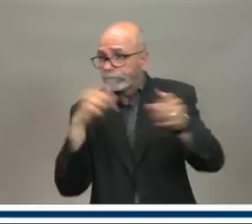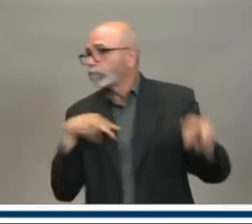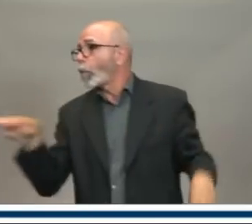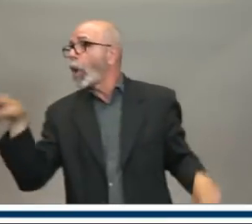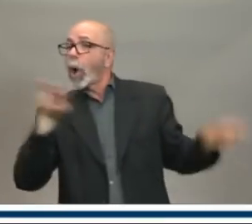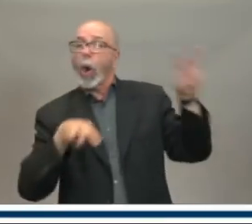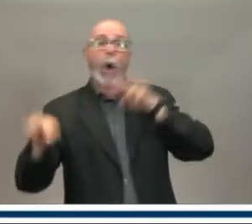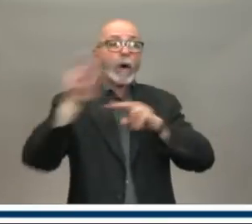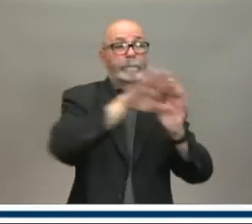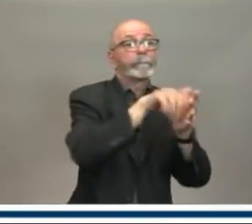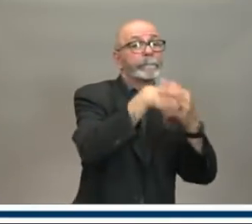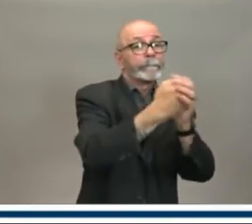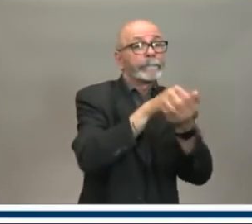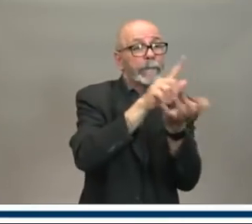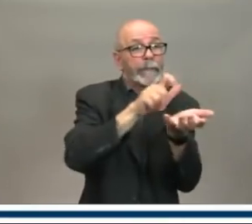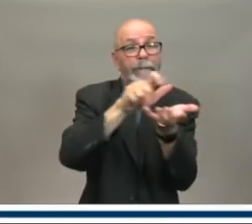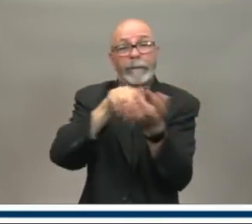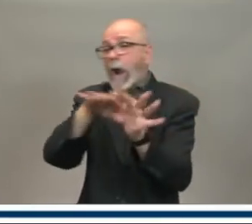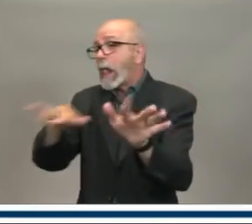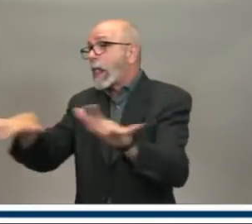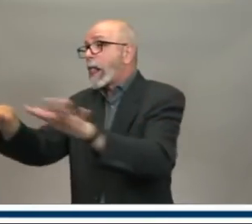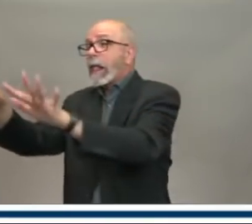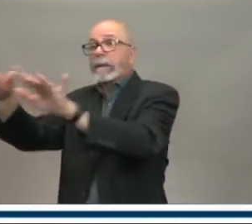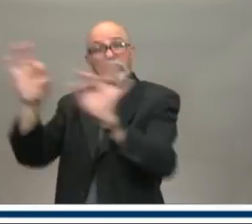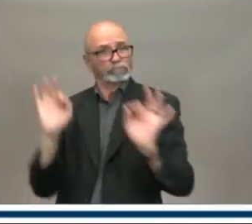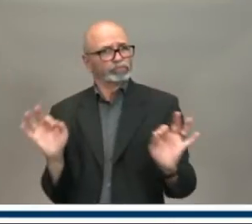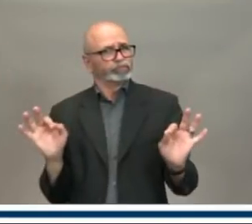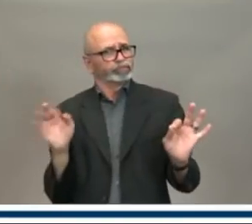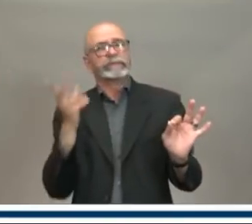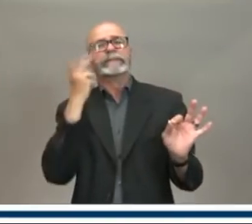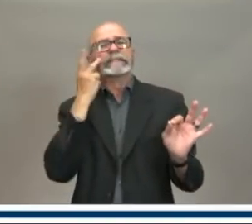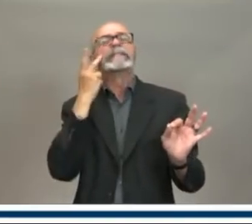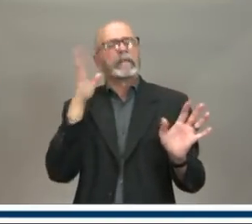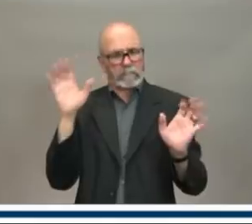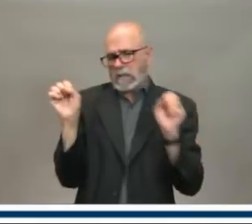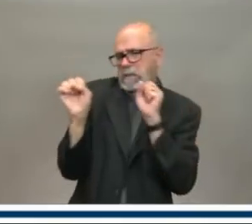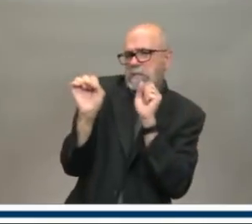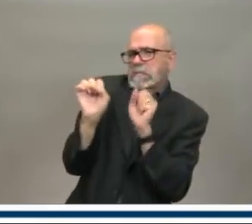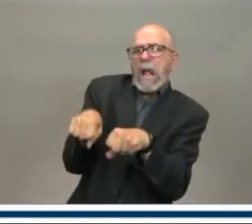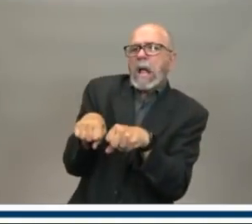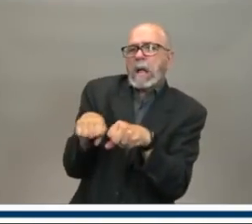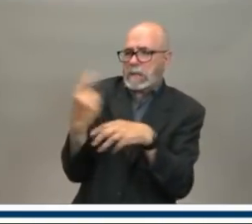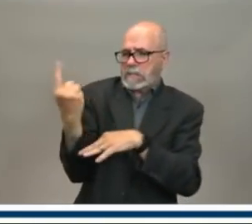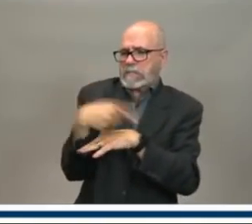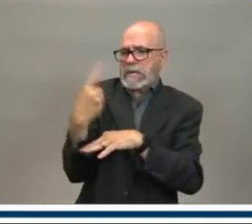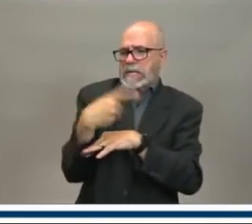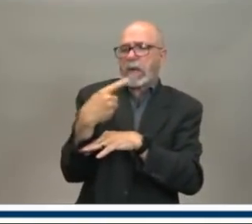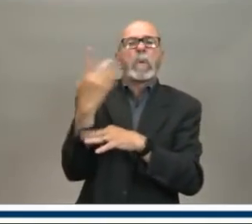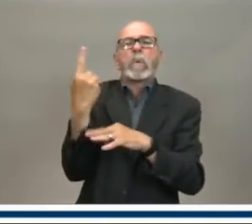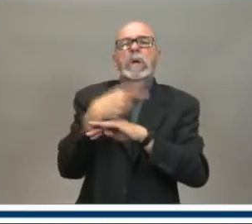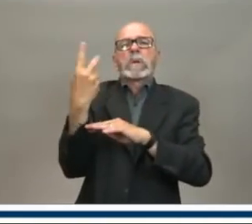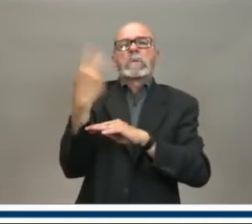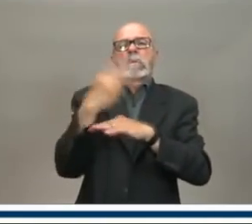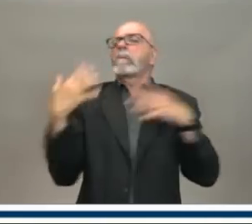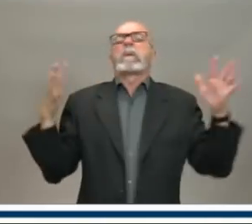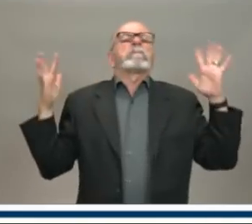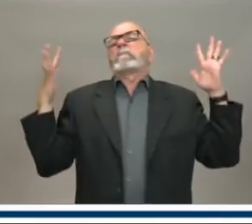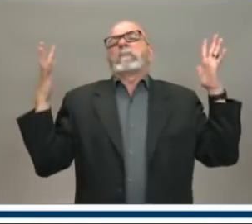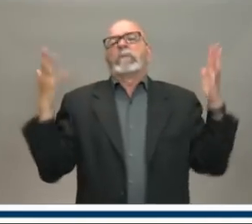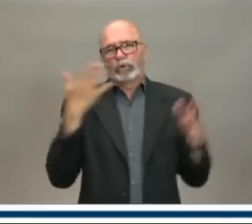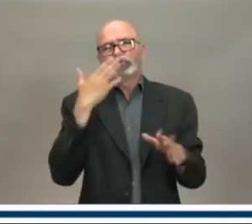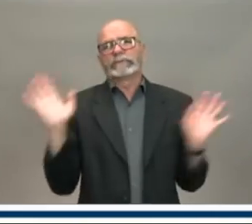municipalities can't plan to have day summer camps in a modified way. Next question will go to Lindsay Armstrong with All Nova Scotia.